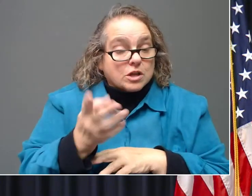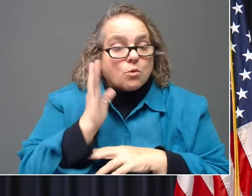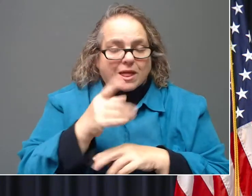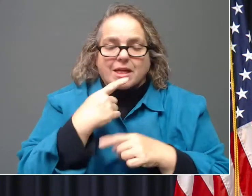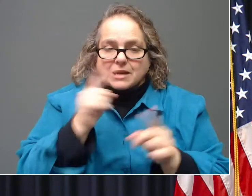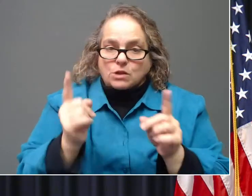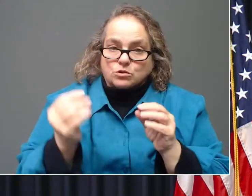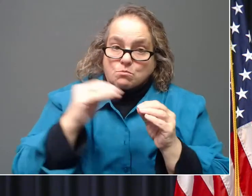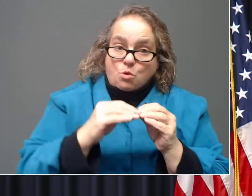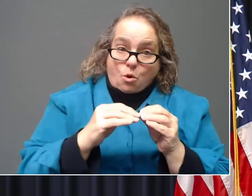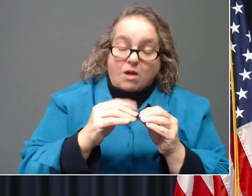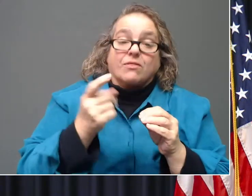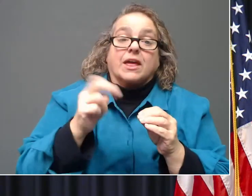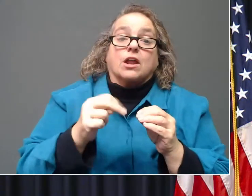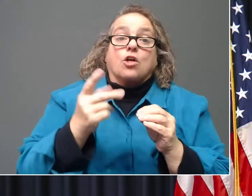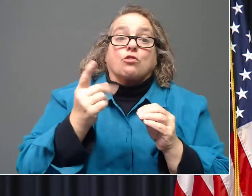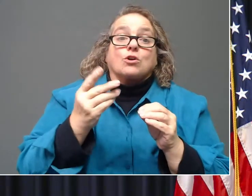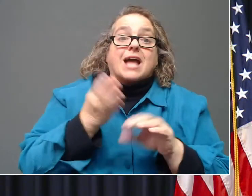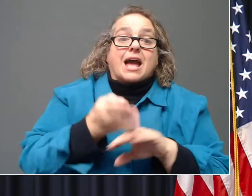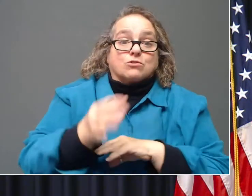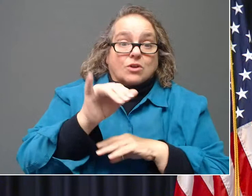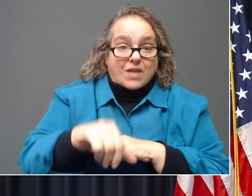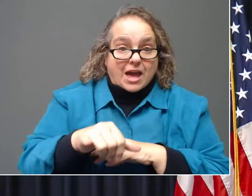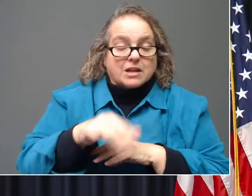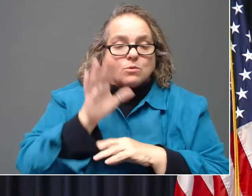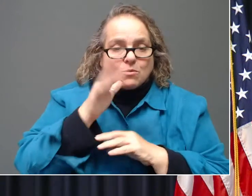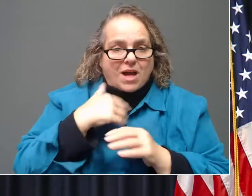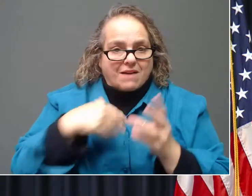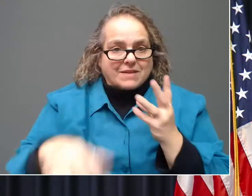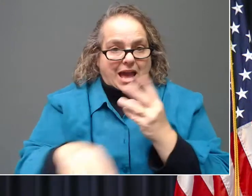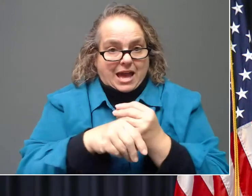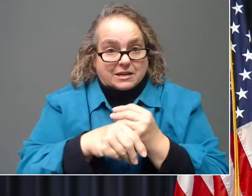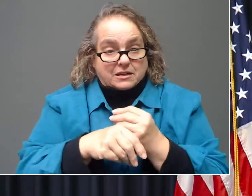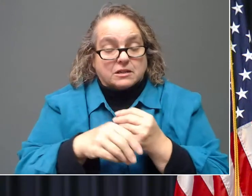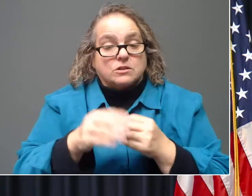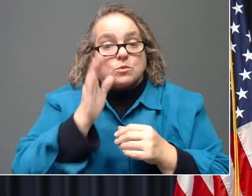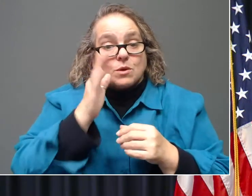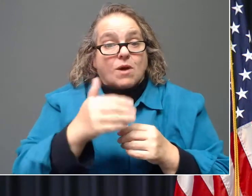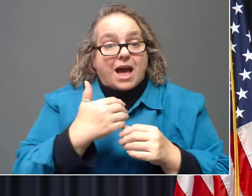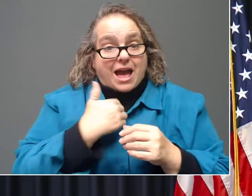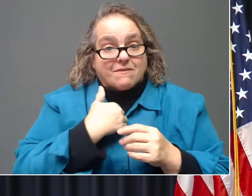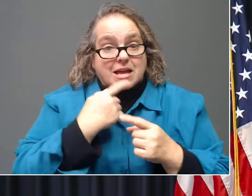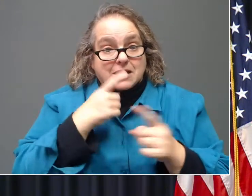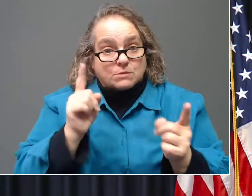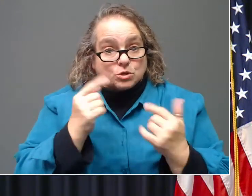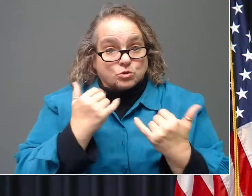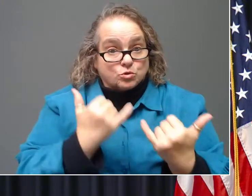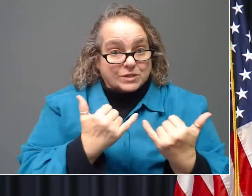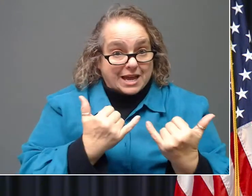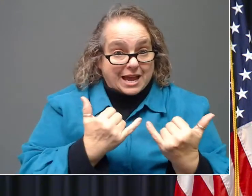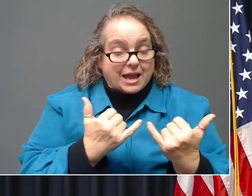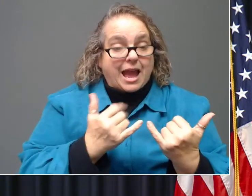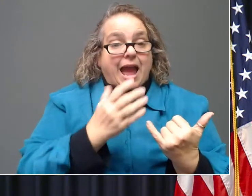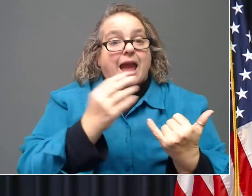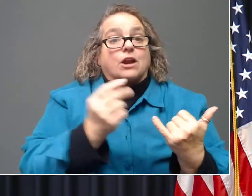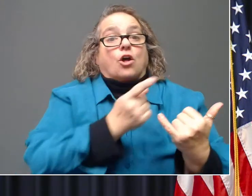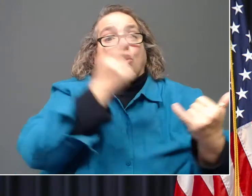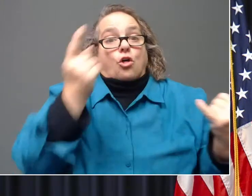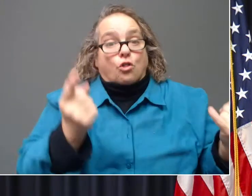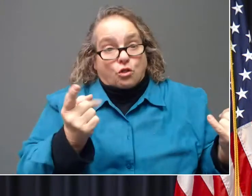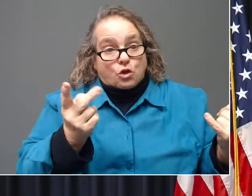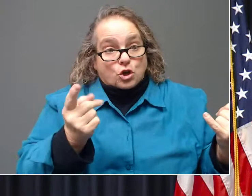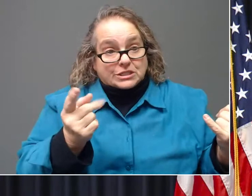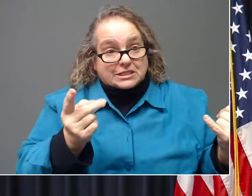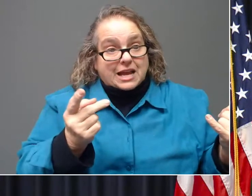the Thursday after that, we will have some additional. So we will have announcements today and each Thursday of the next 2 weeks as